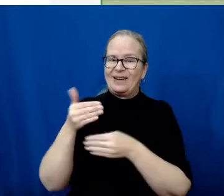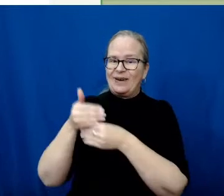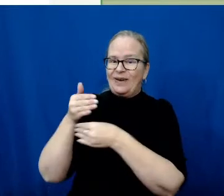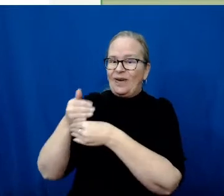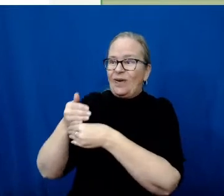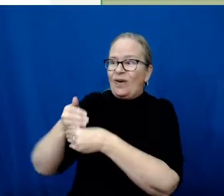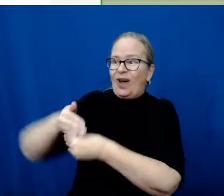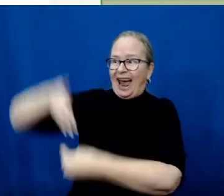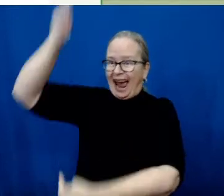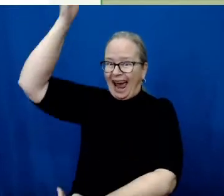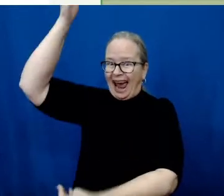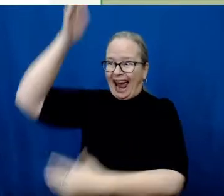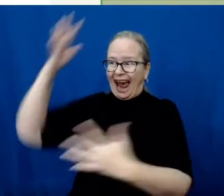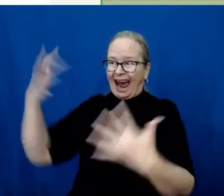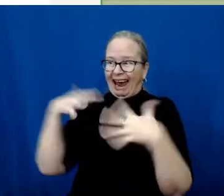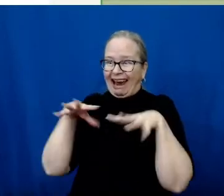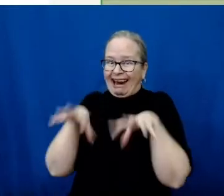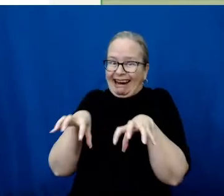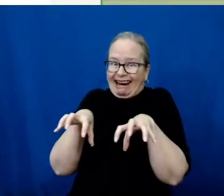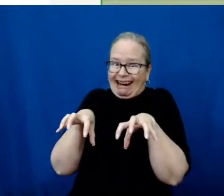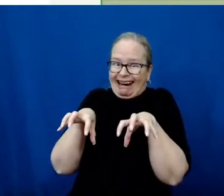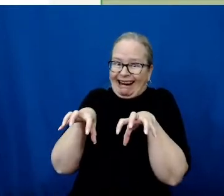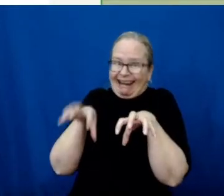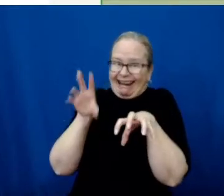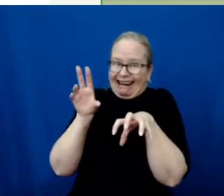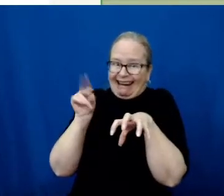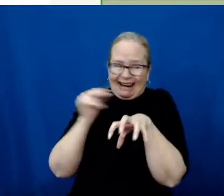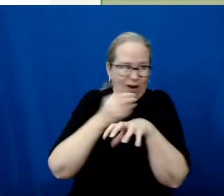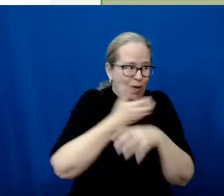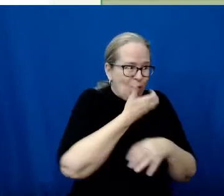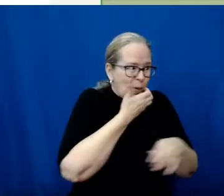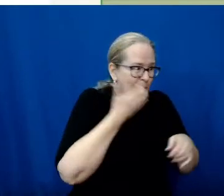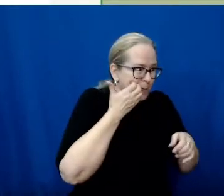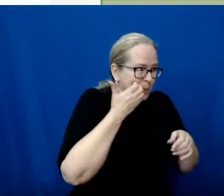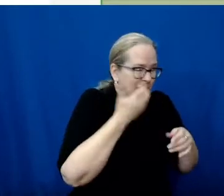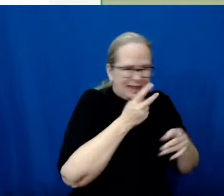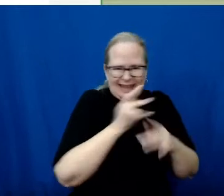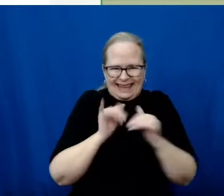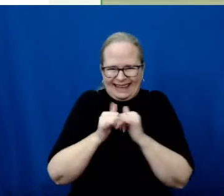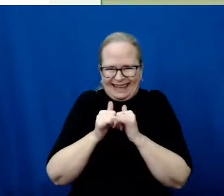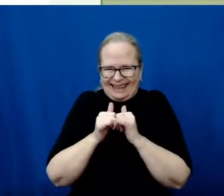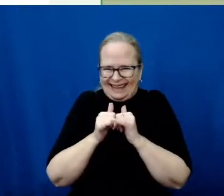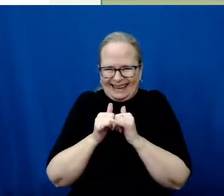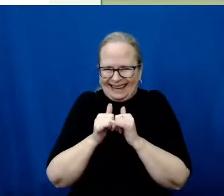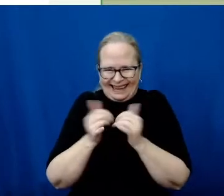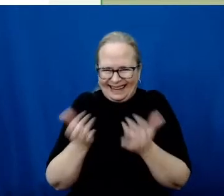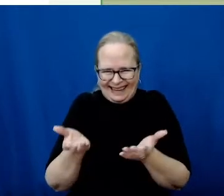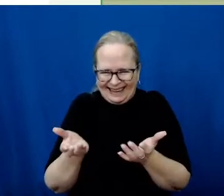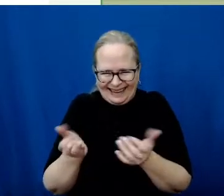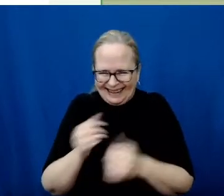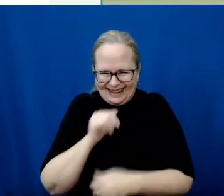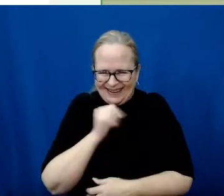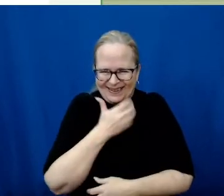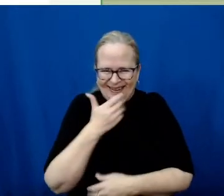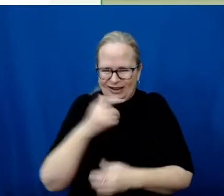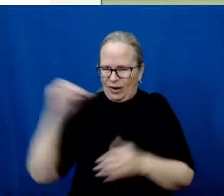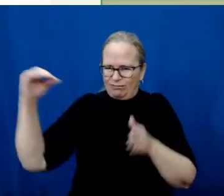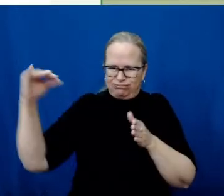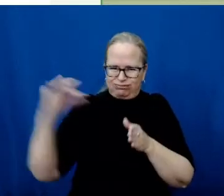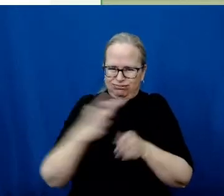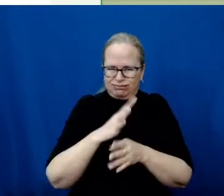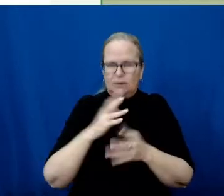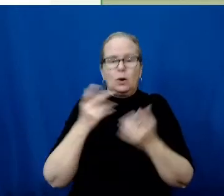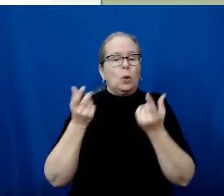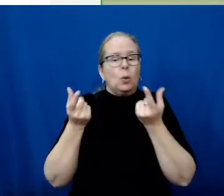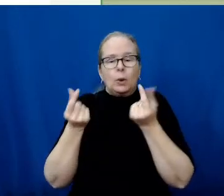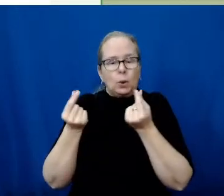to have some thermal discomfort. So using some type of space heater. So get out your credit card again, and if you can afford